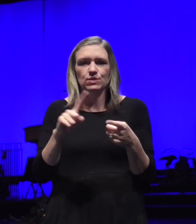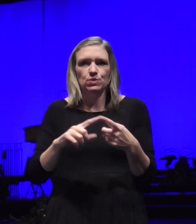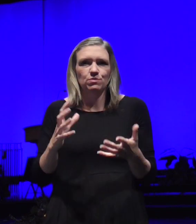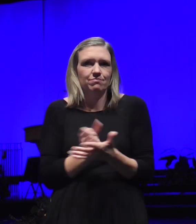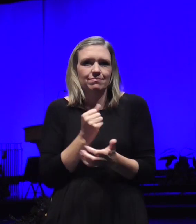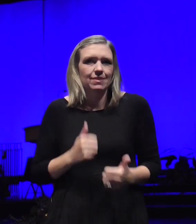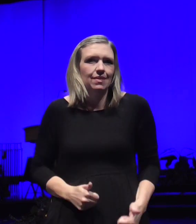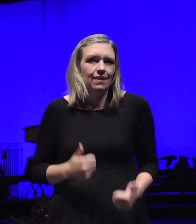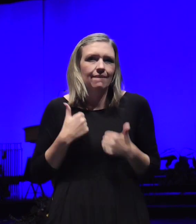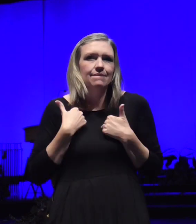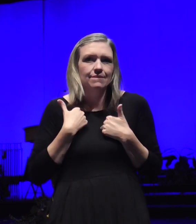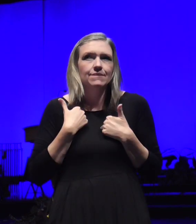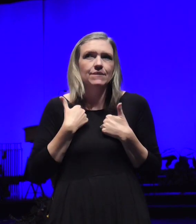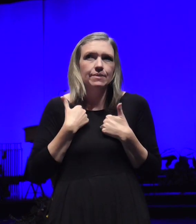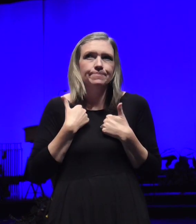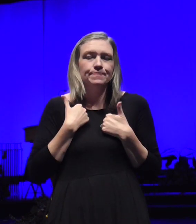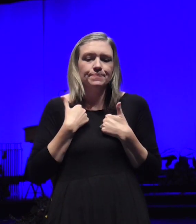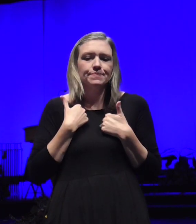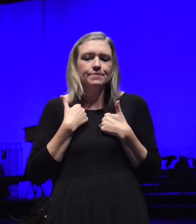be lived.